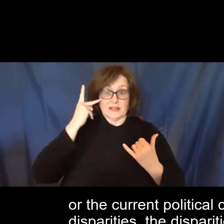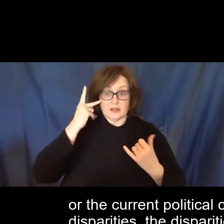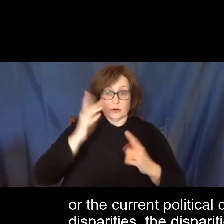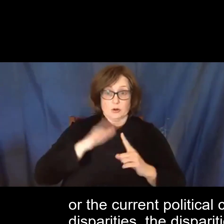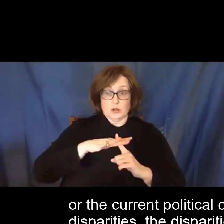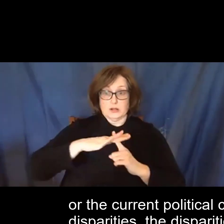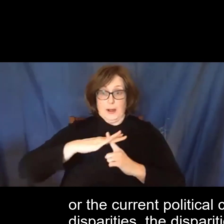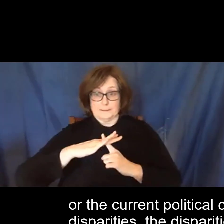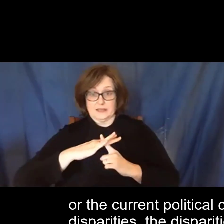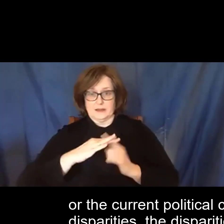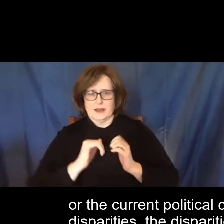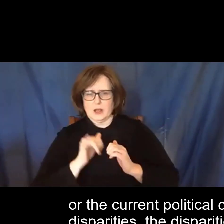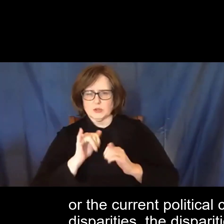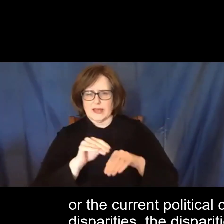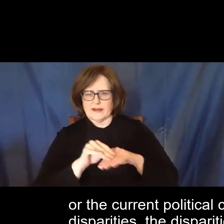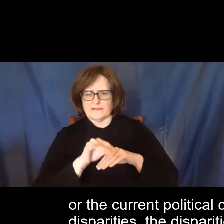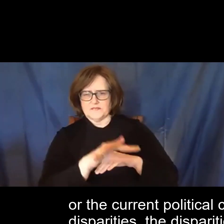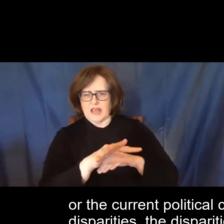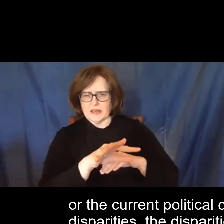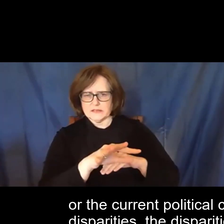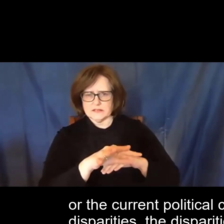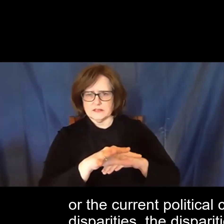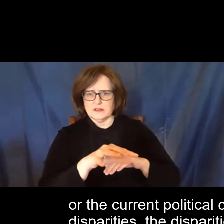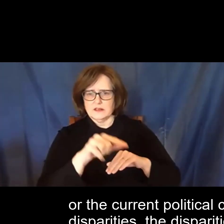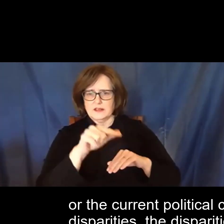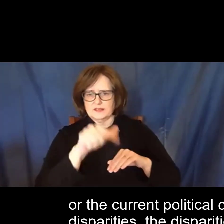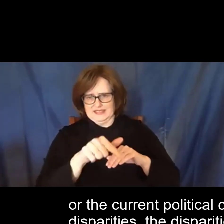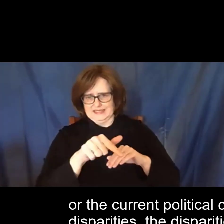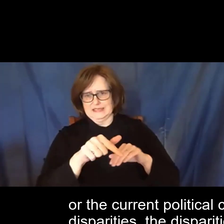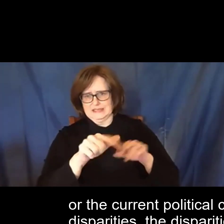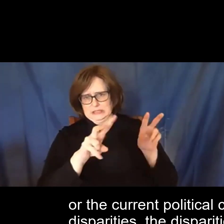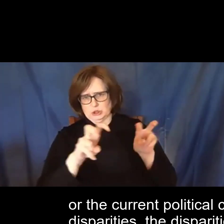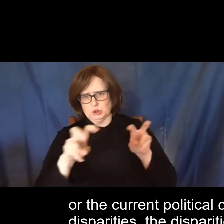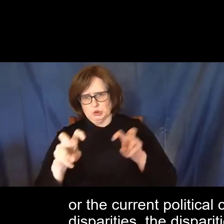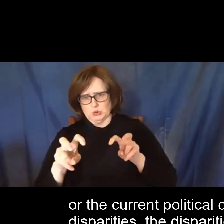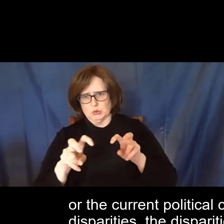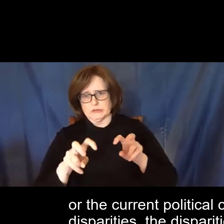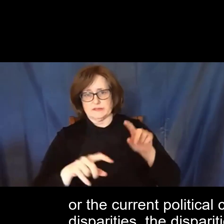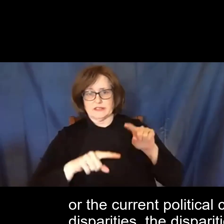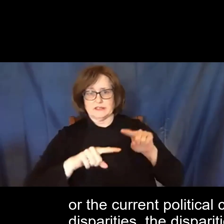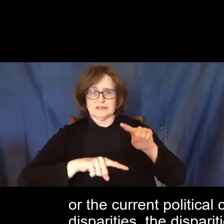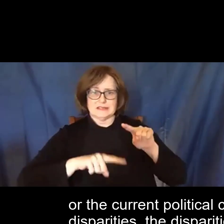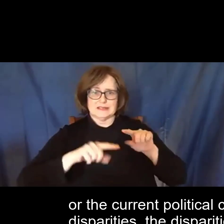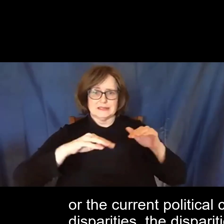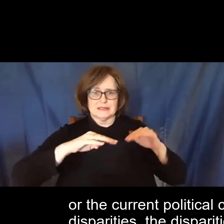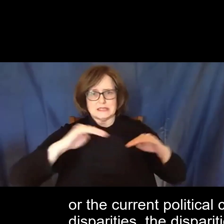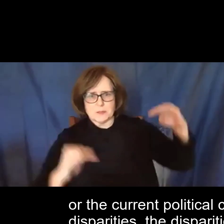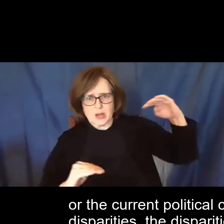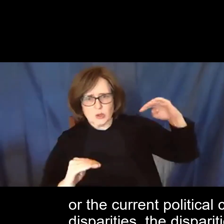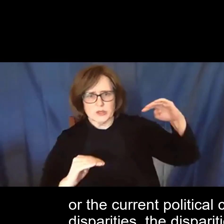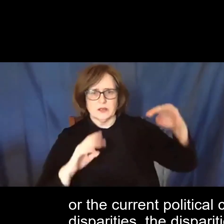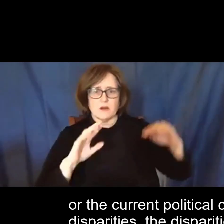how these disparities, the disparities of race, gender, and ethnicity, are perceived?